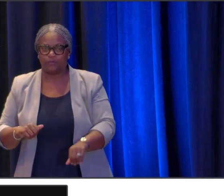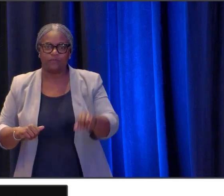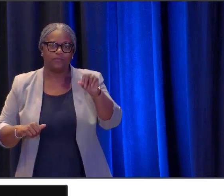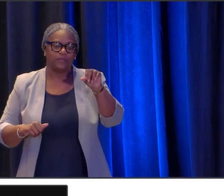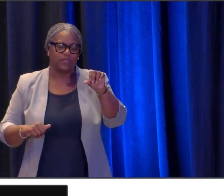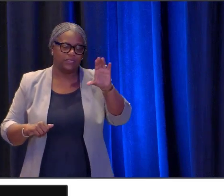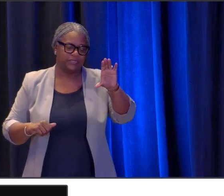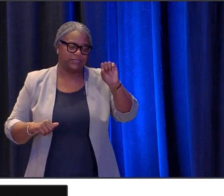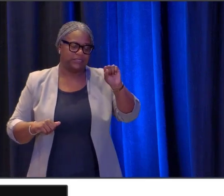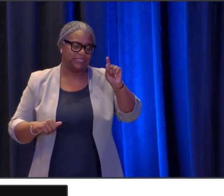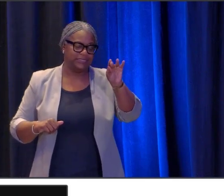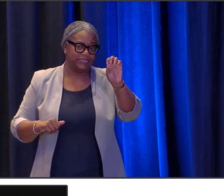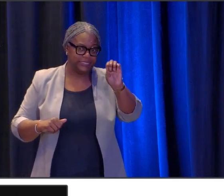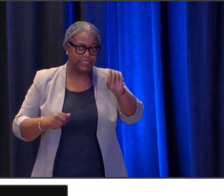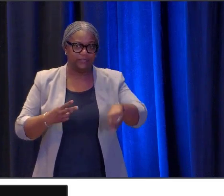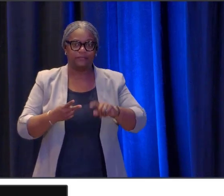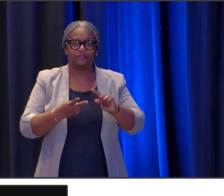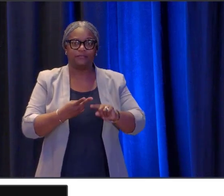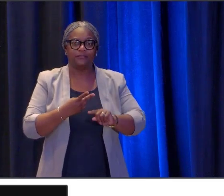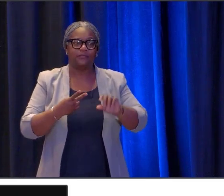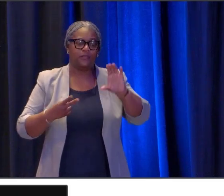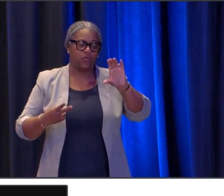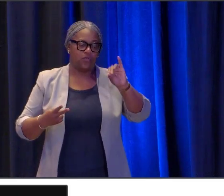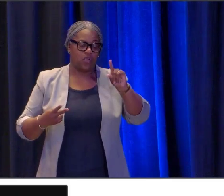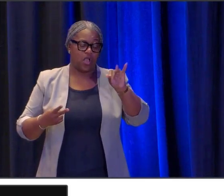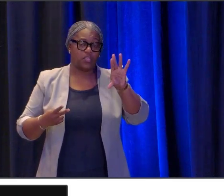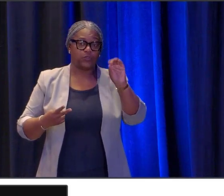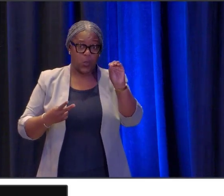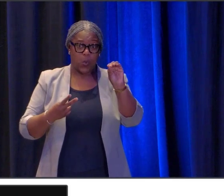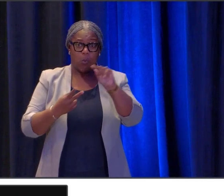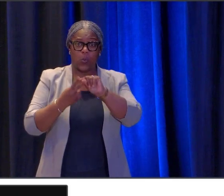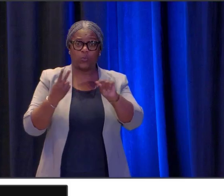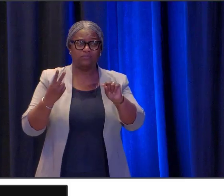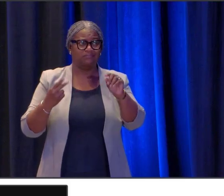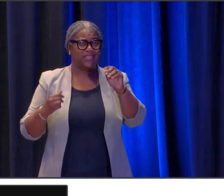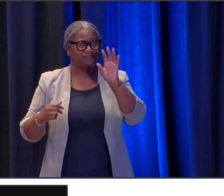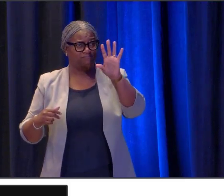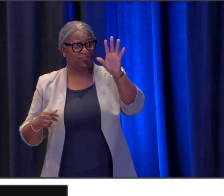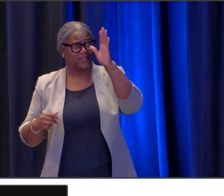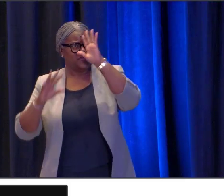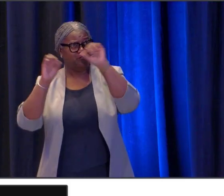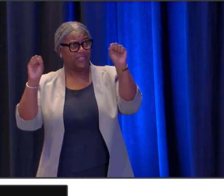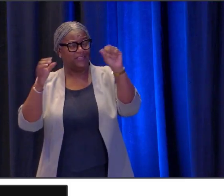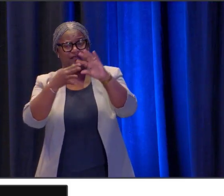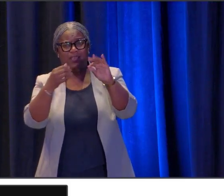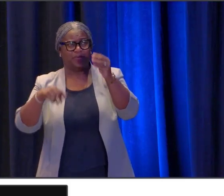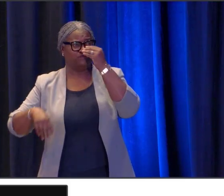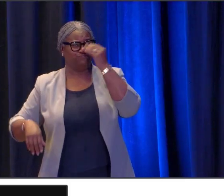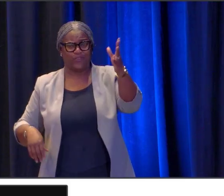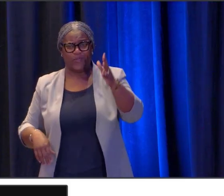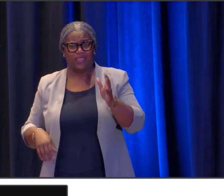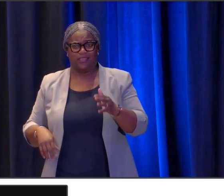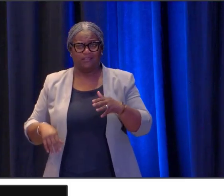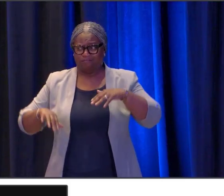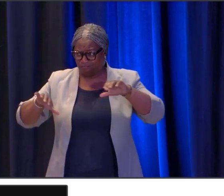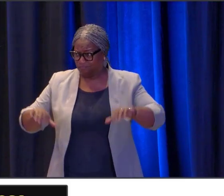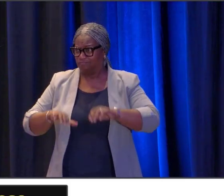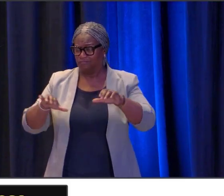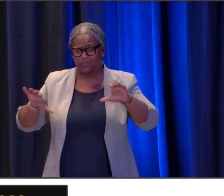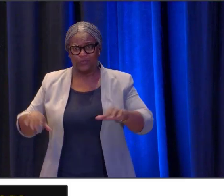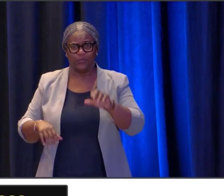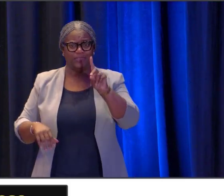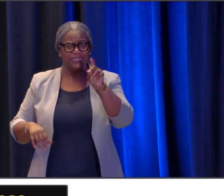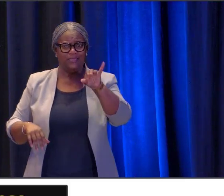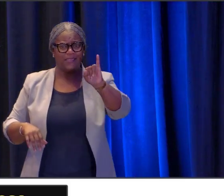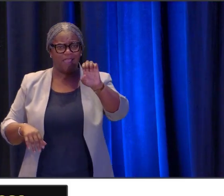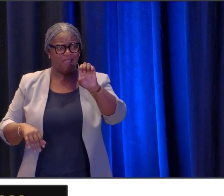the Costco's, and those companies that said, I don't care what the president or the administration say. DEI is good for